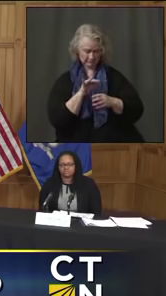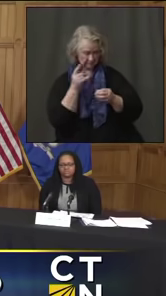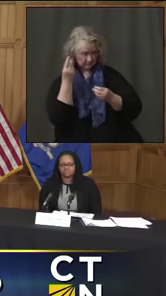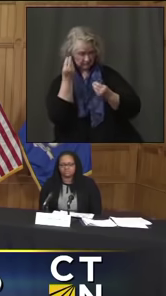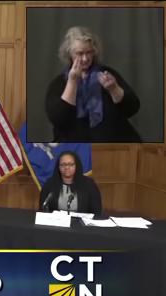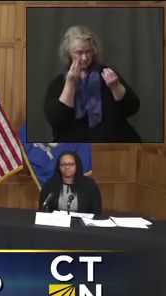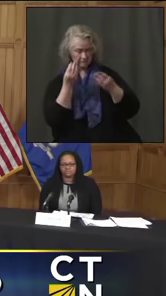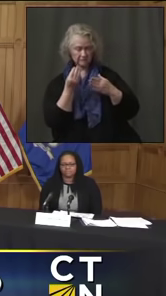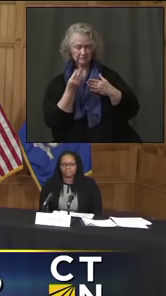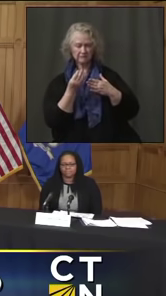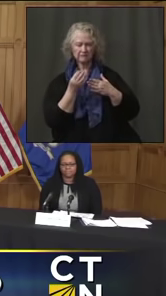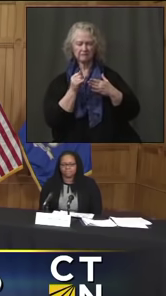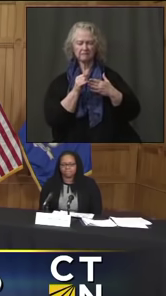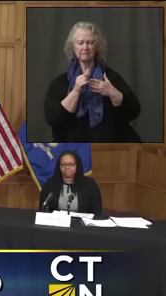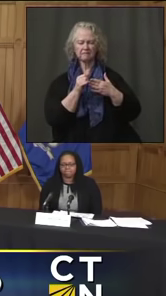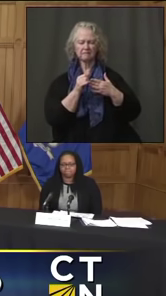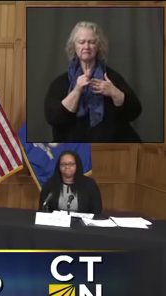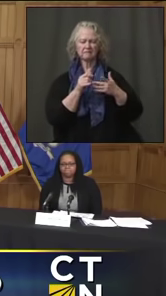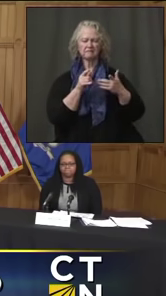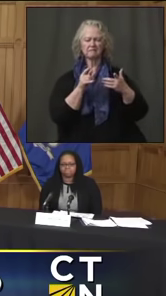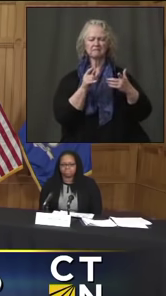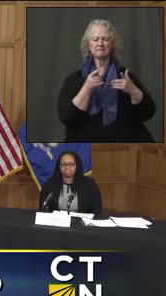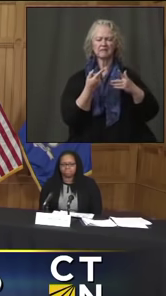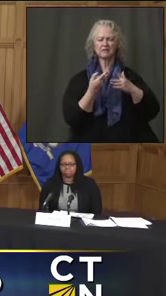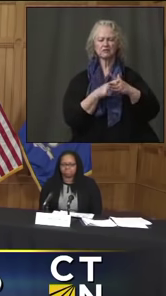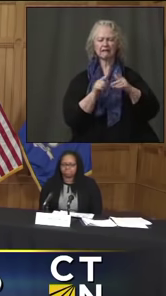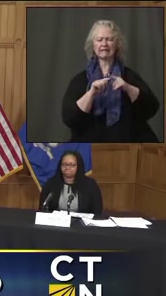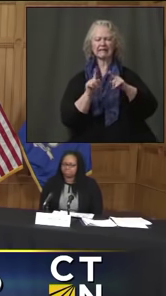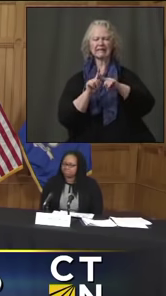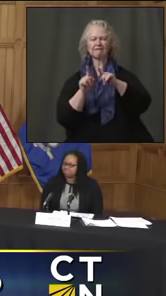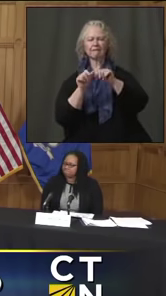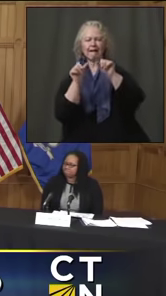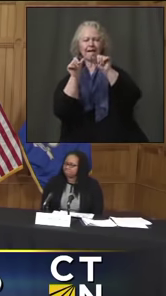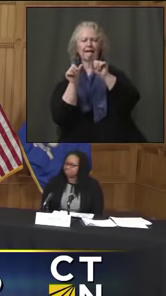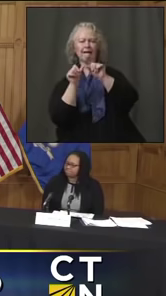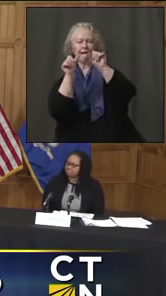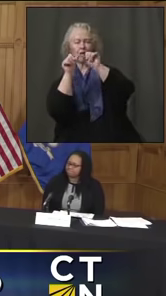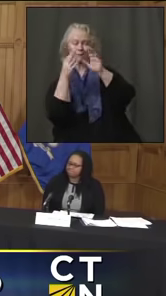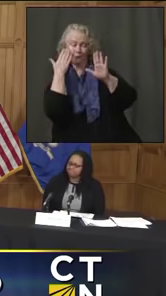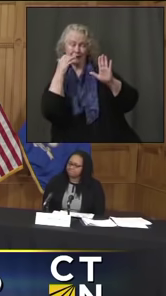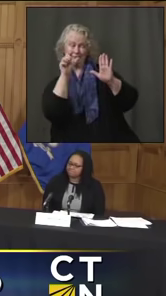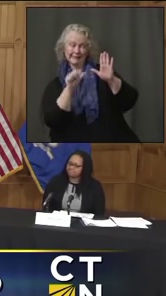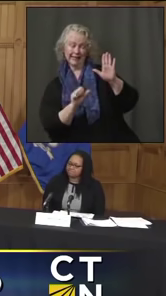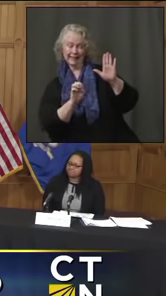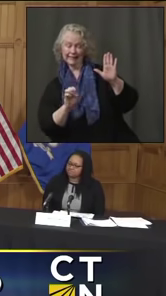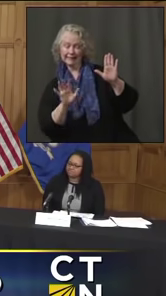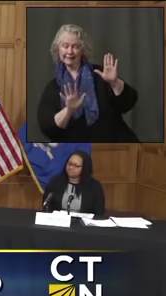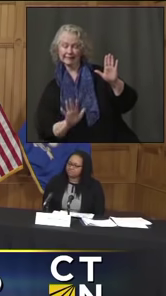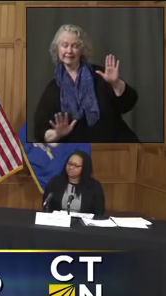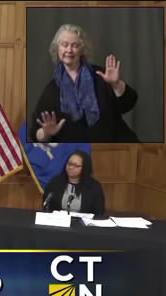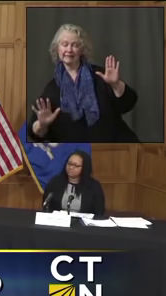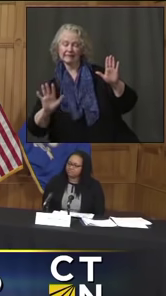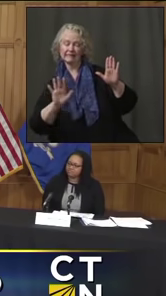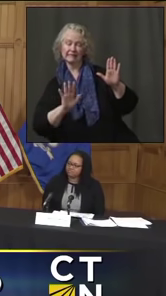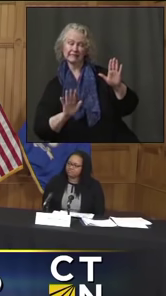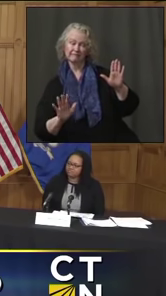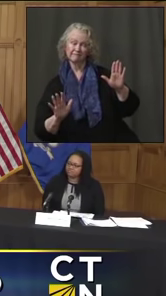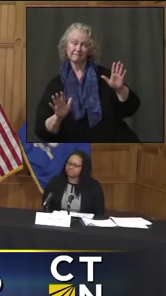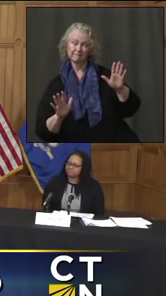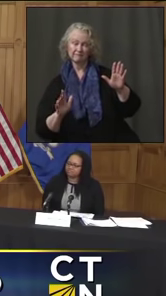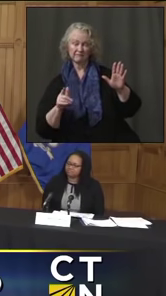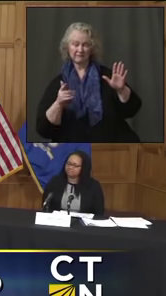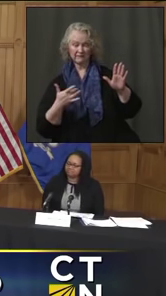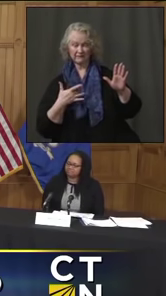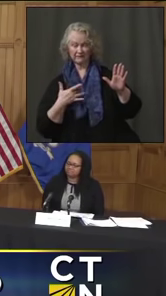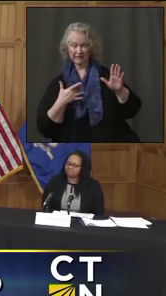to a geographic phase-in. As you know, in southeastern Connecticut now, they're projecting reaching their peak